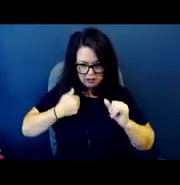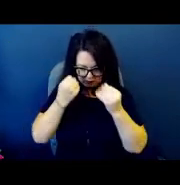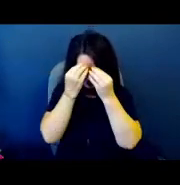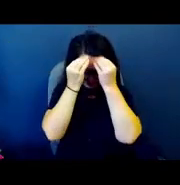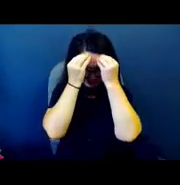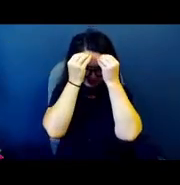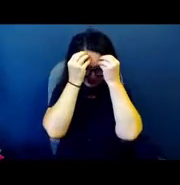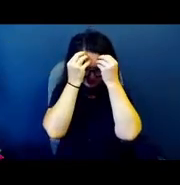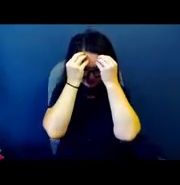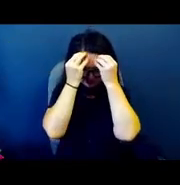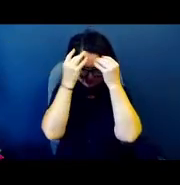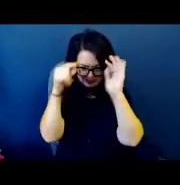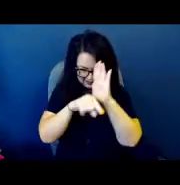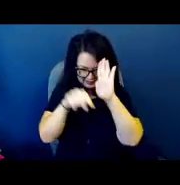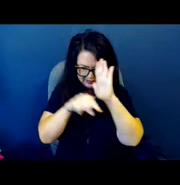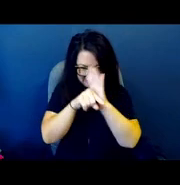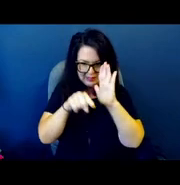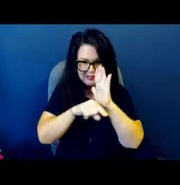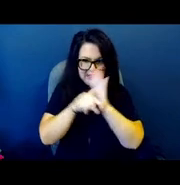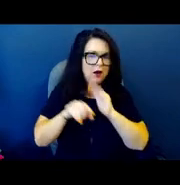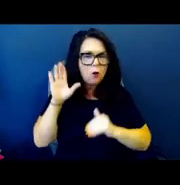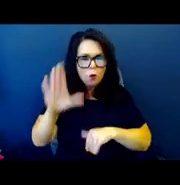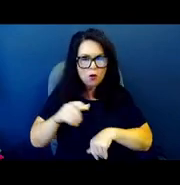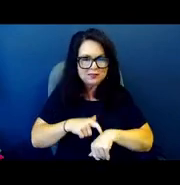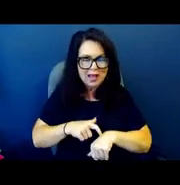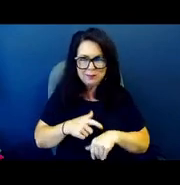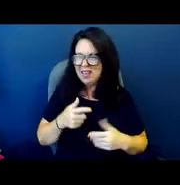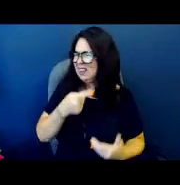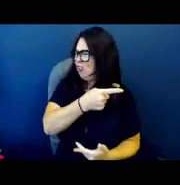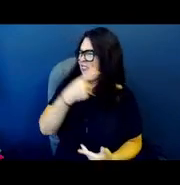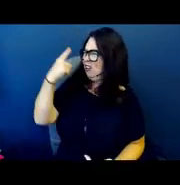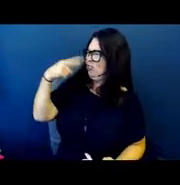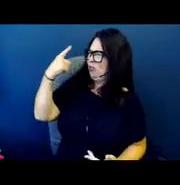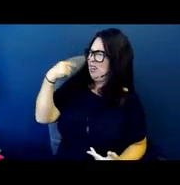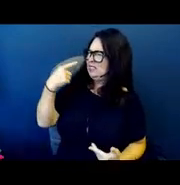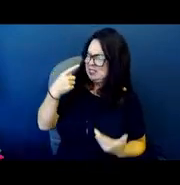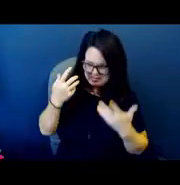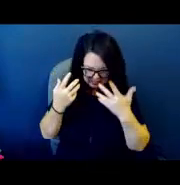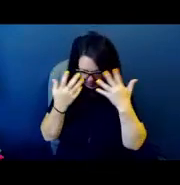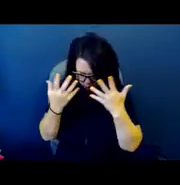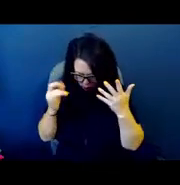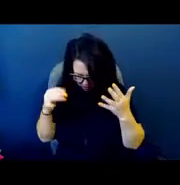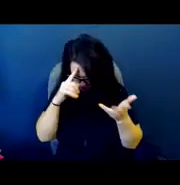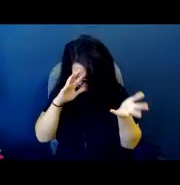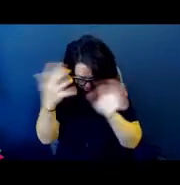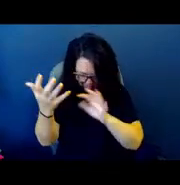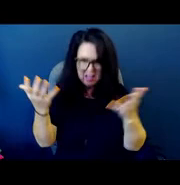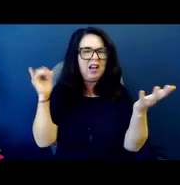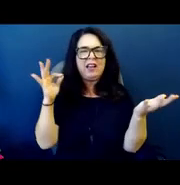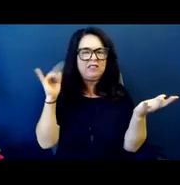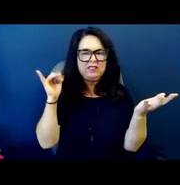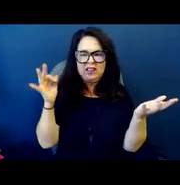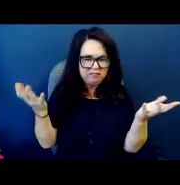through my head the whole time. Like, what, are they crazy? Like, what if I mess this up? Like, I'm